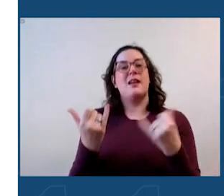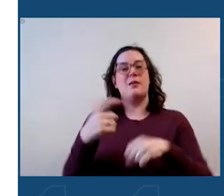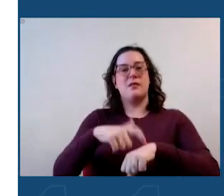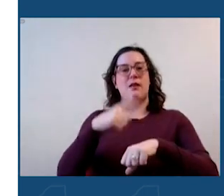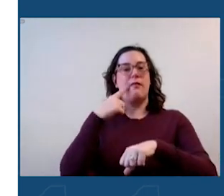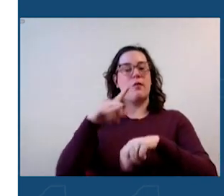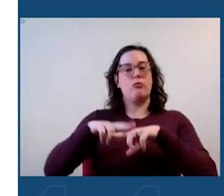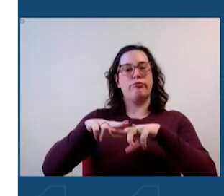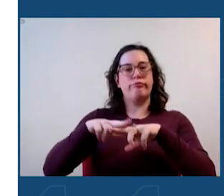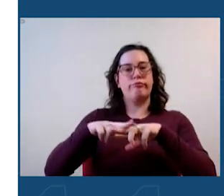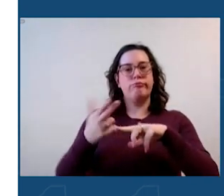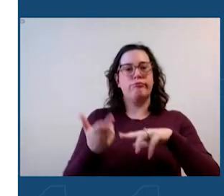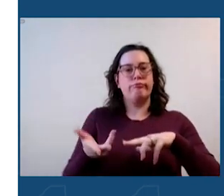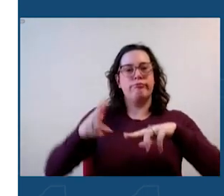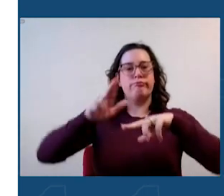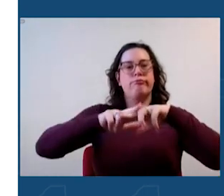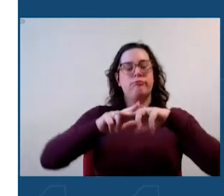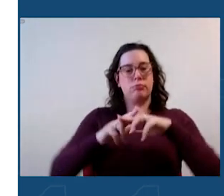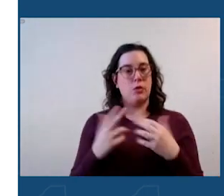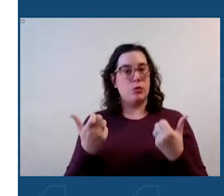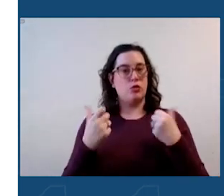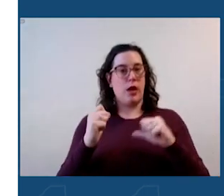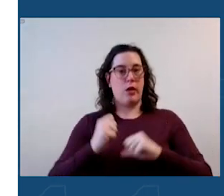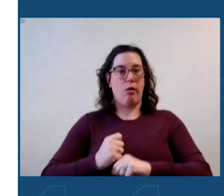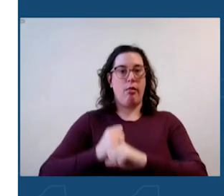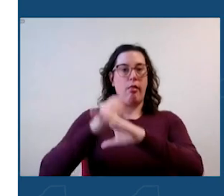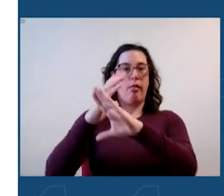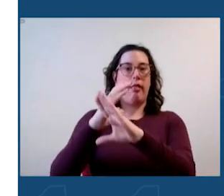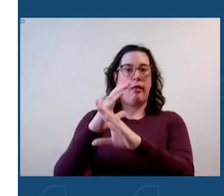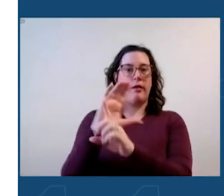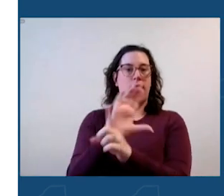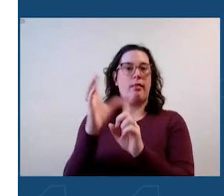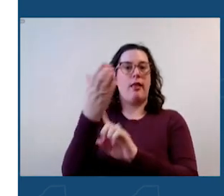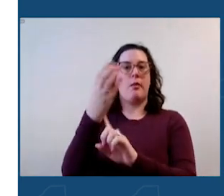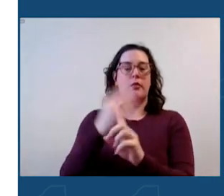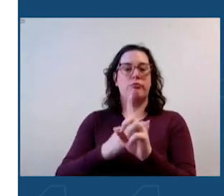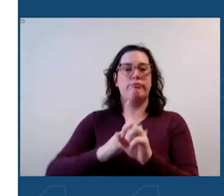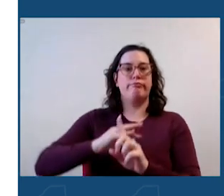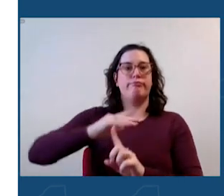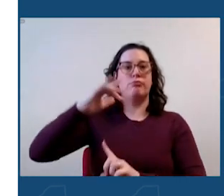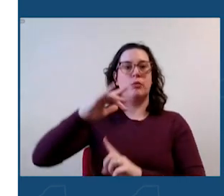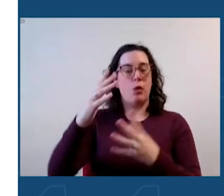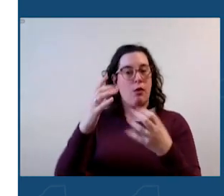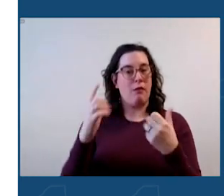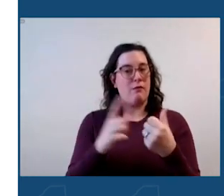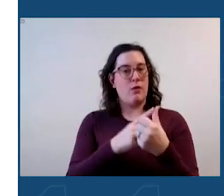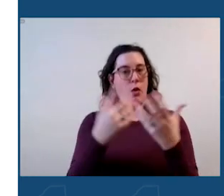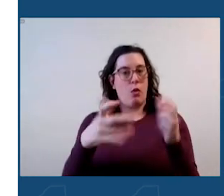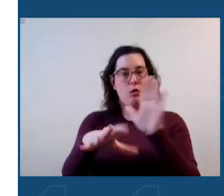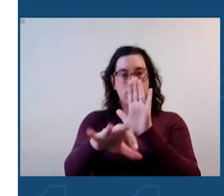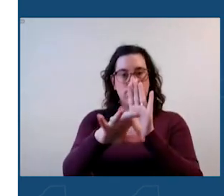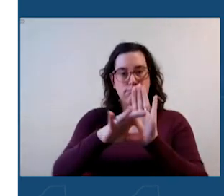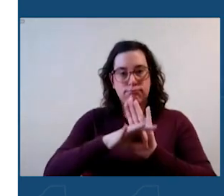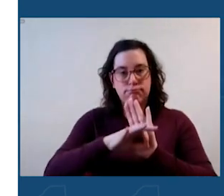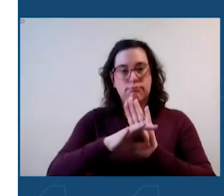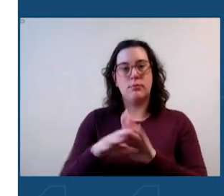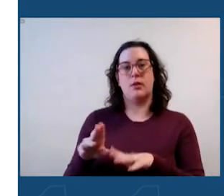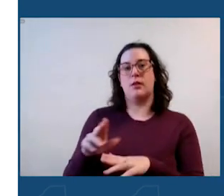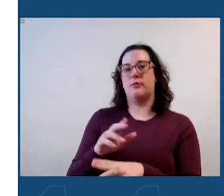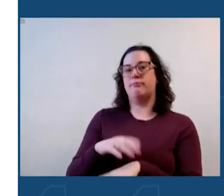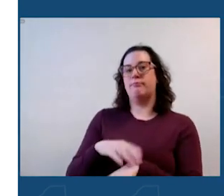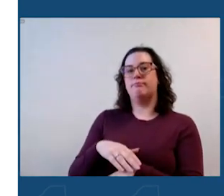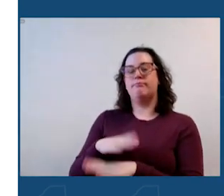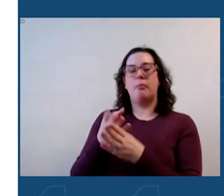fight climate change under Kathy Hochul's leadership. We need to make mass transit the first choice, not just a second and